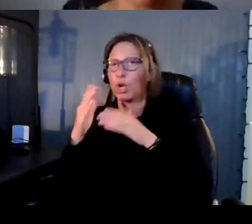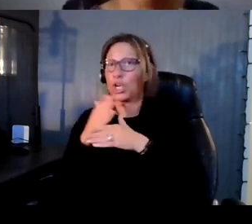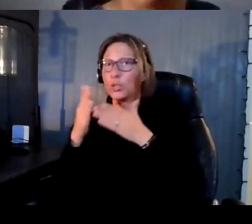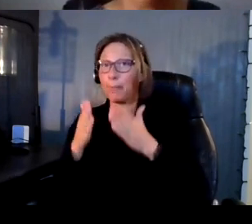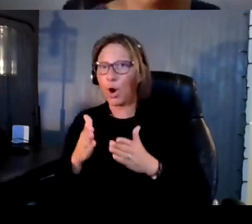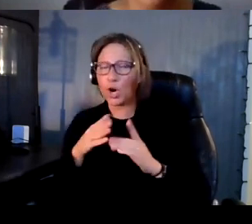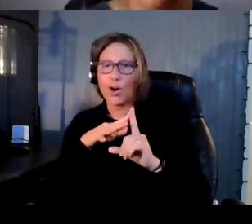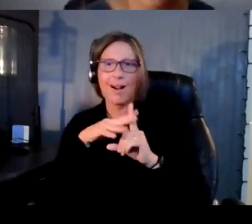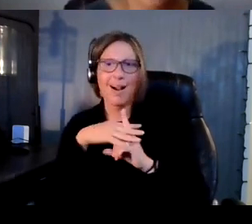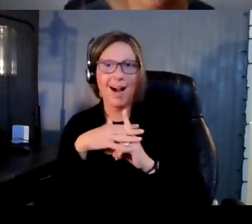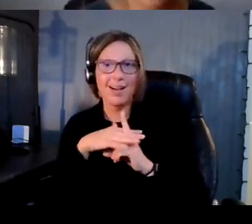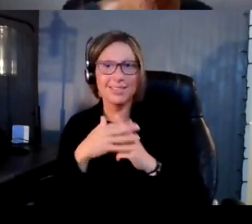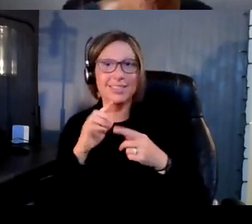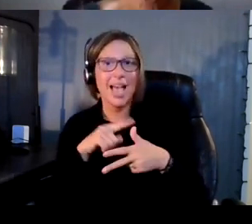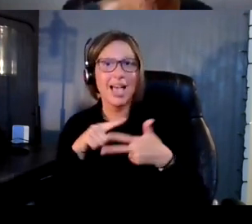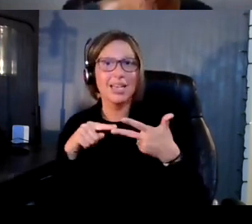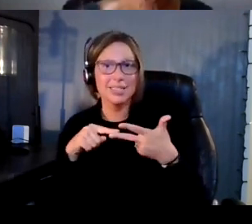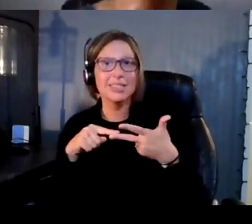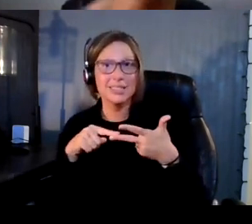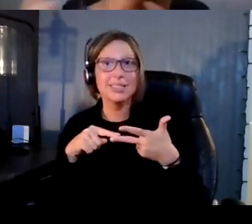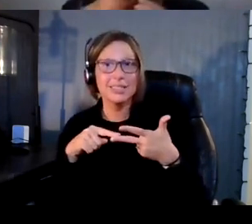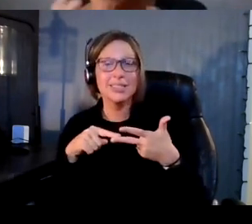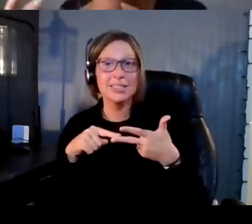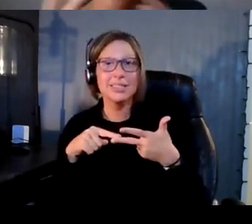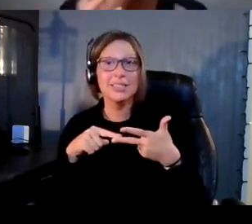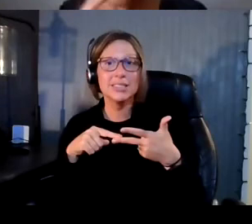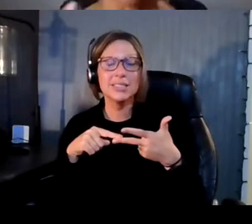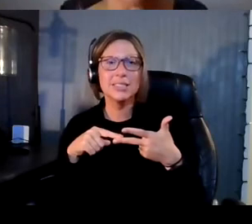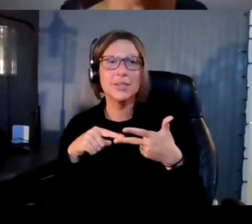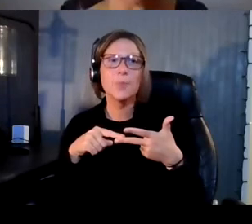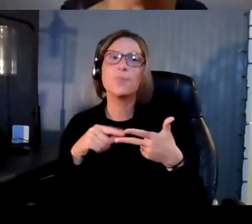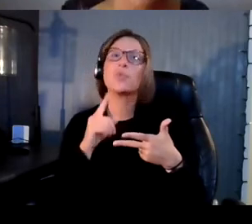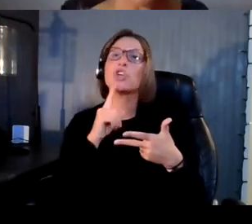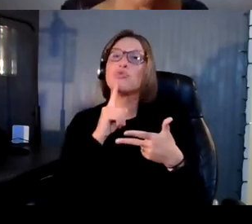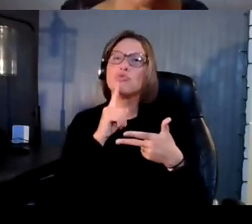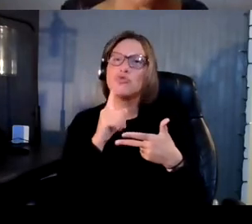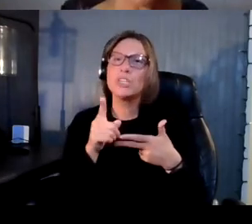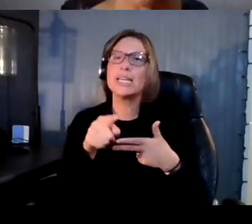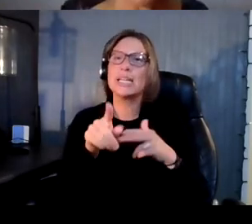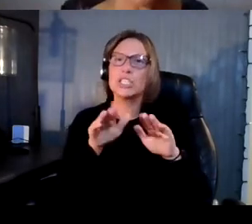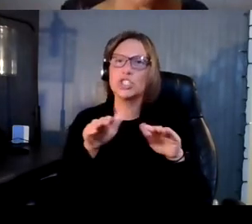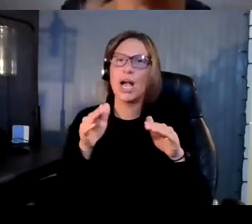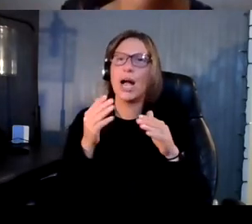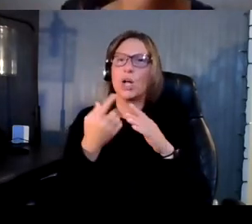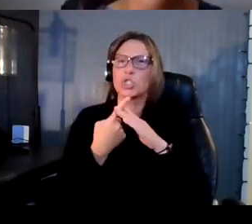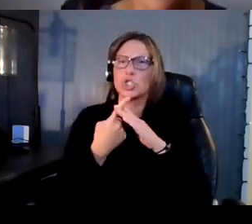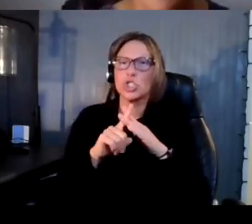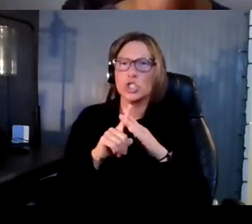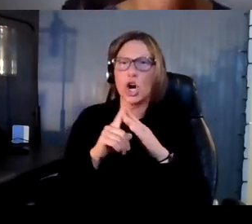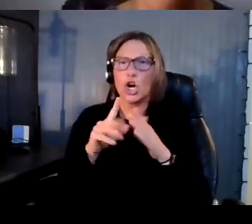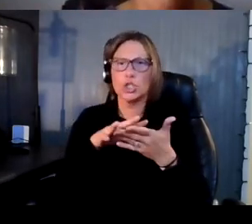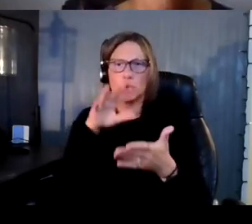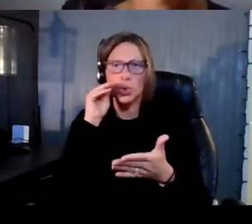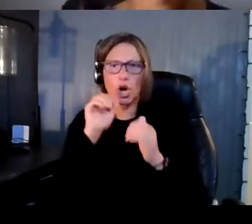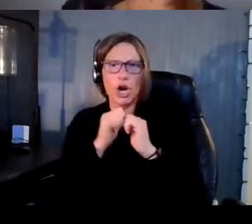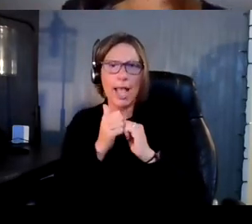context. They really are starting to learn how to maneuver their environment and the